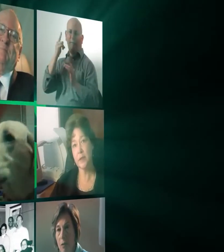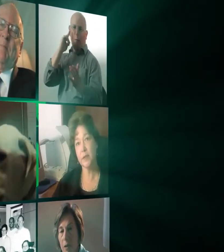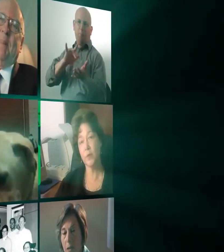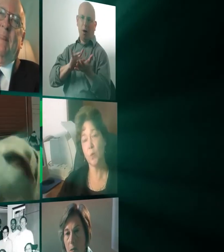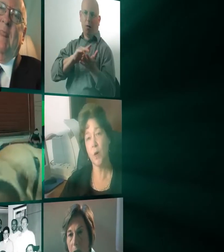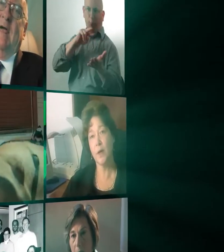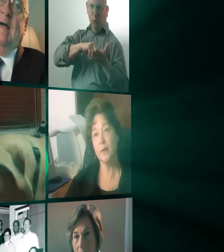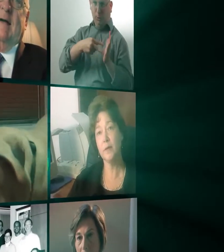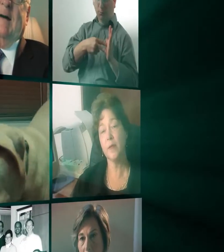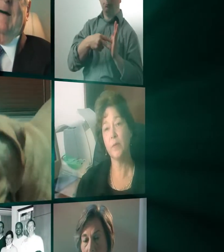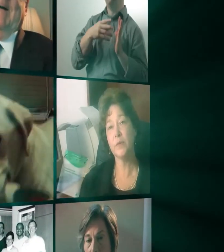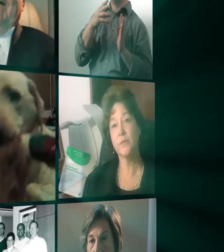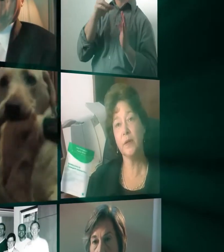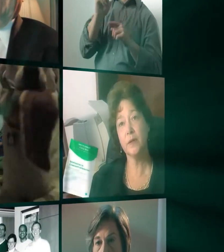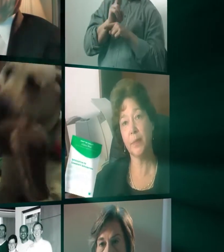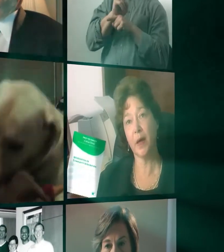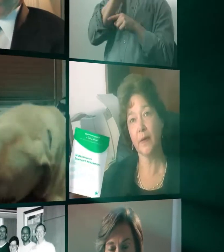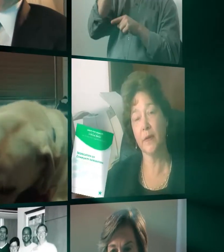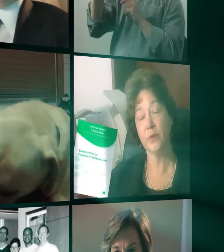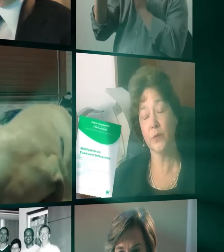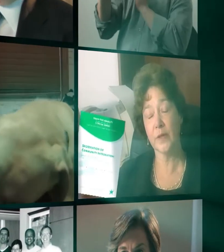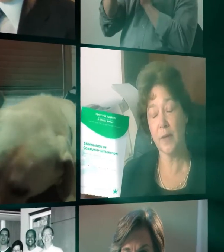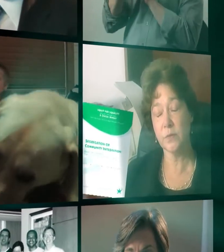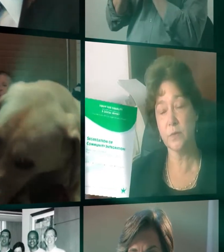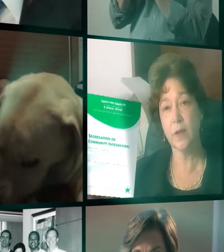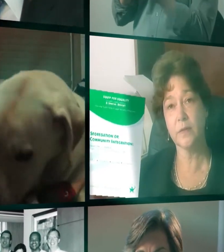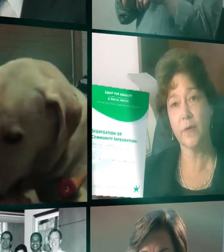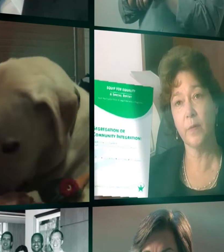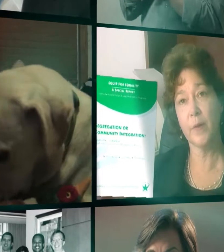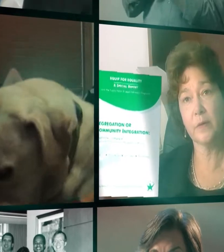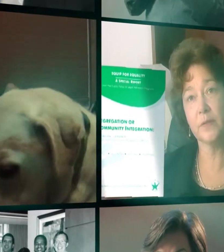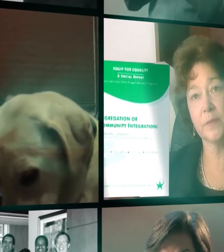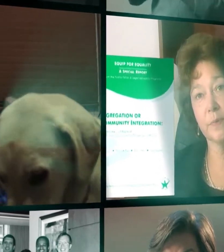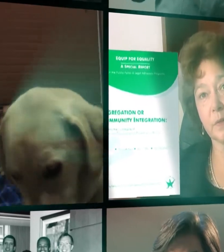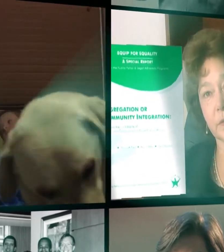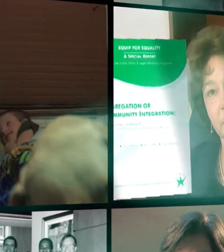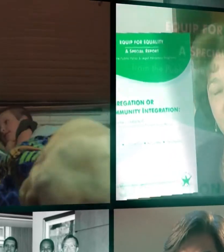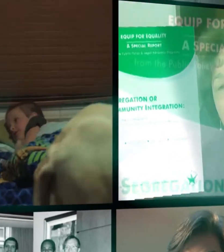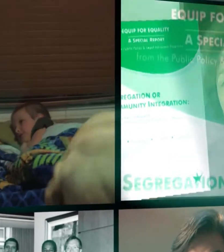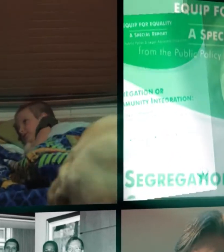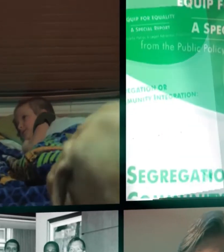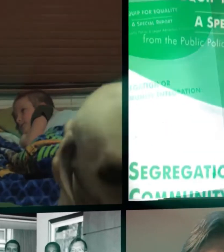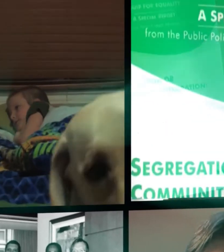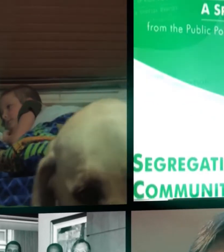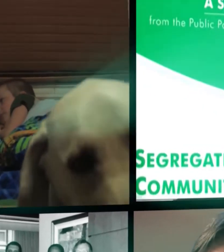photos and videos suggests the breadth of Equipped for Equality's work over 35 years.